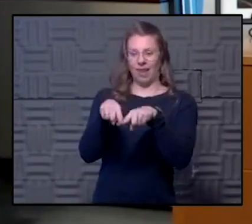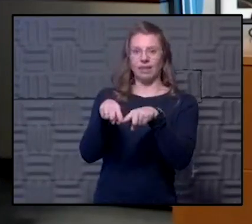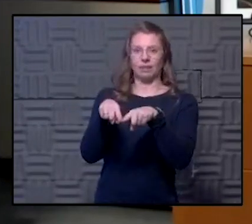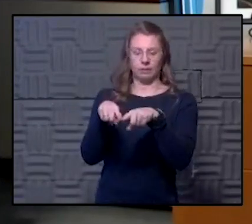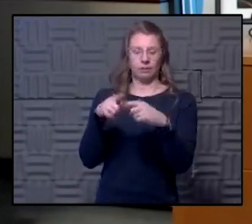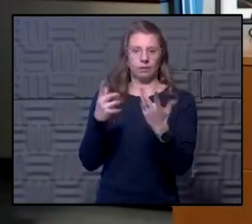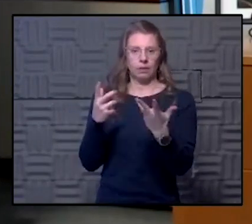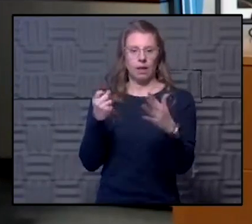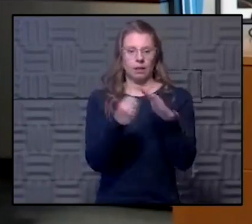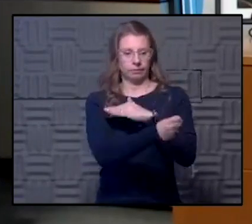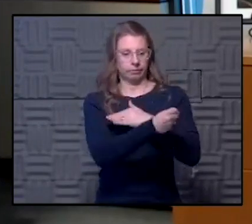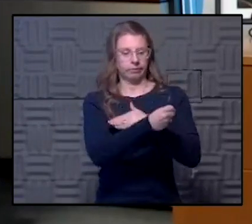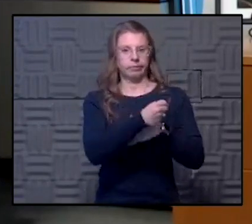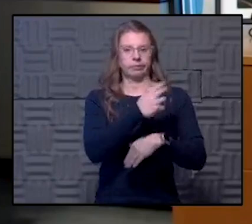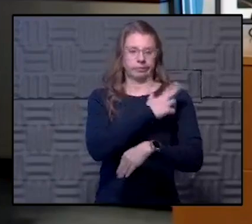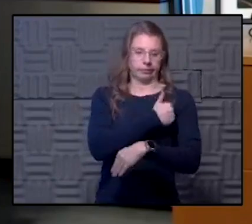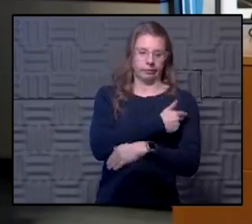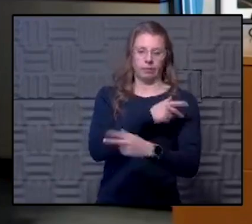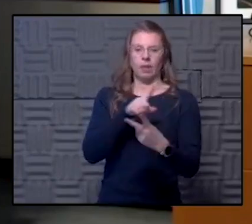disease, hospitalization, and death.